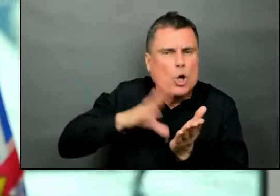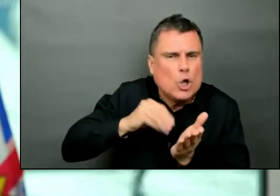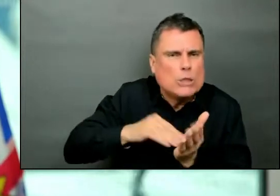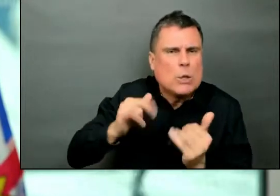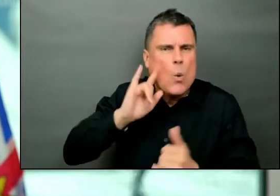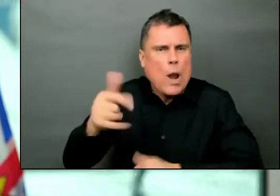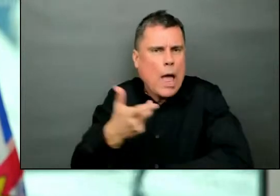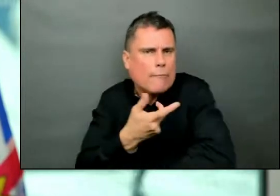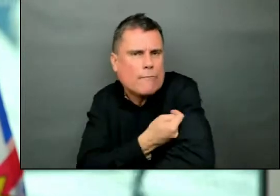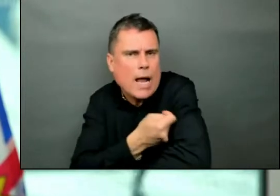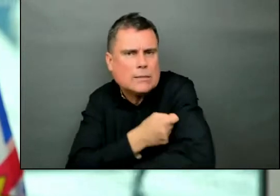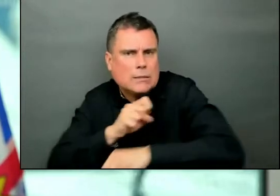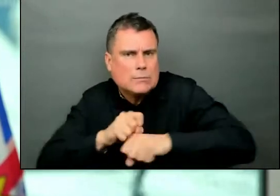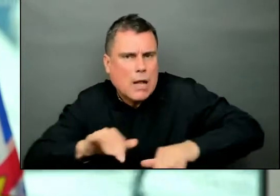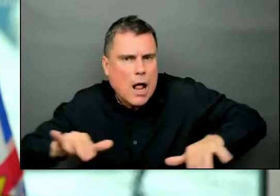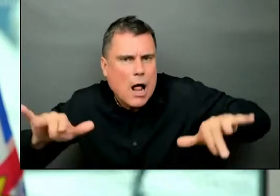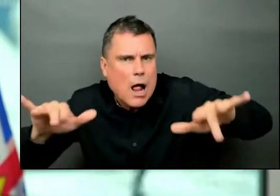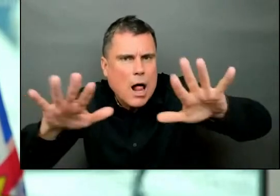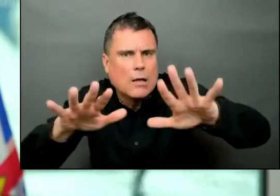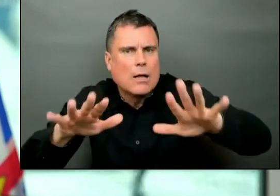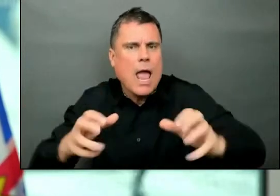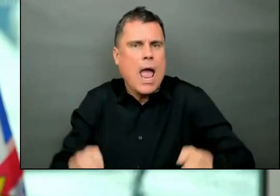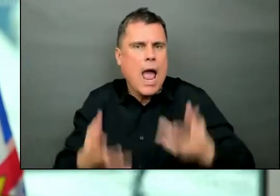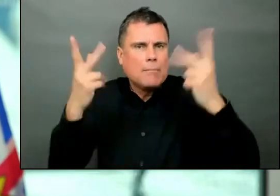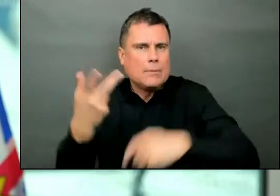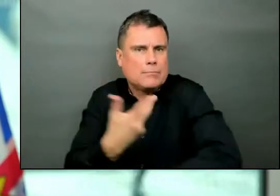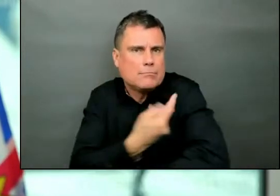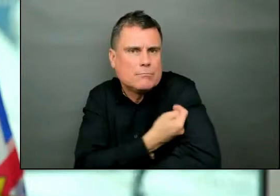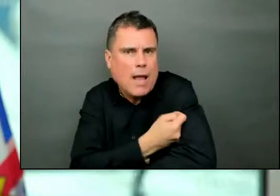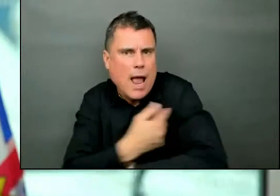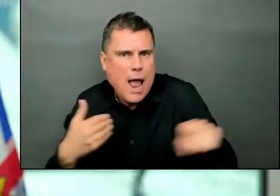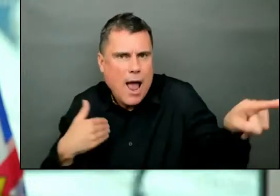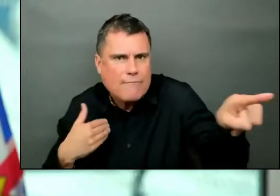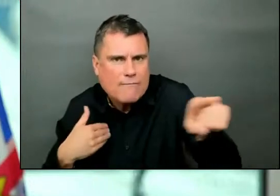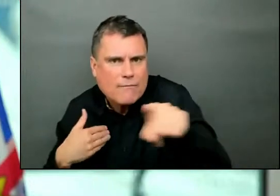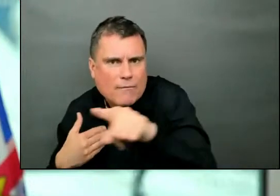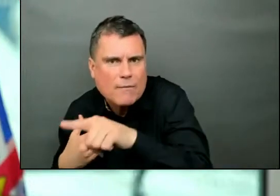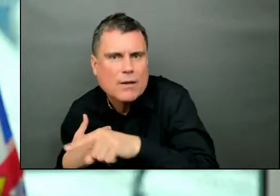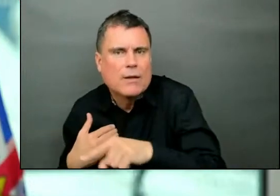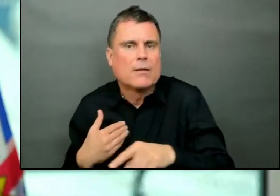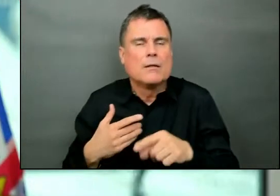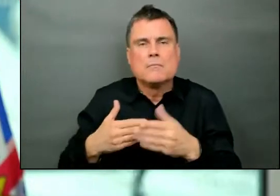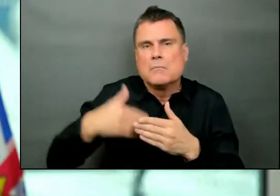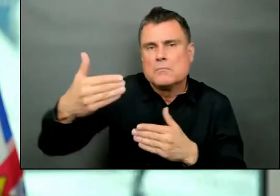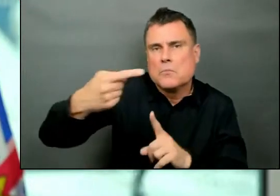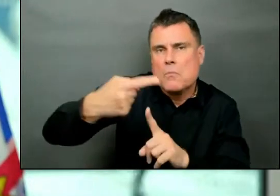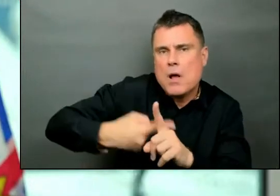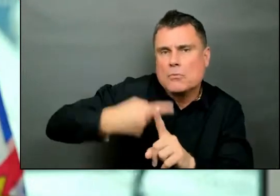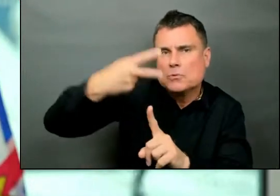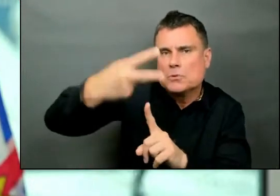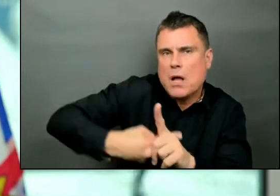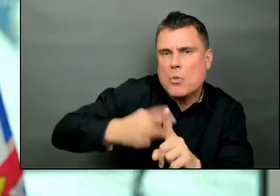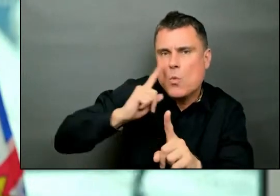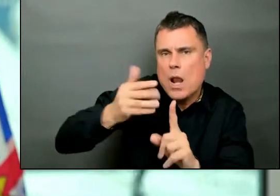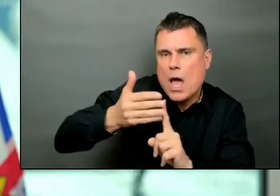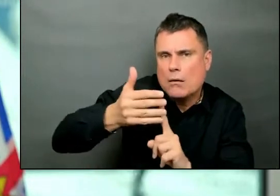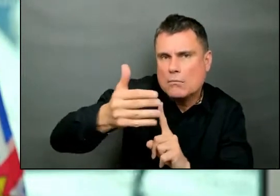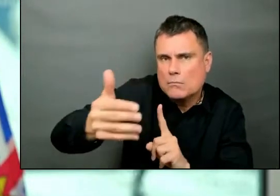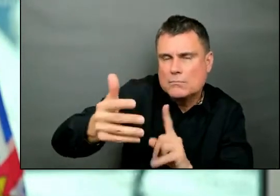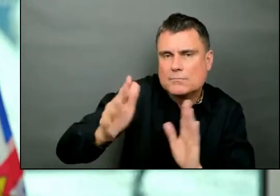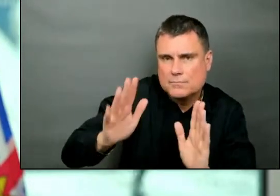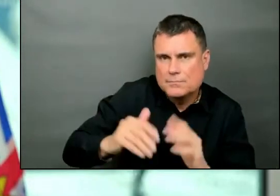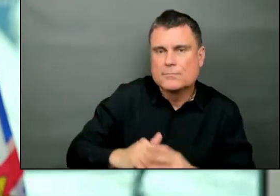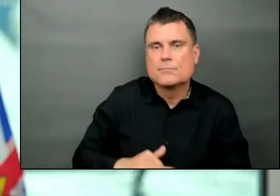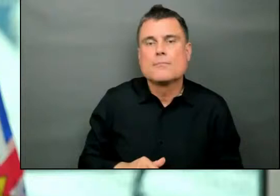protect more people in the coming months. So that's a really important part of looking forward. And we also know that,